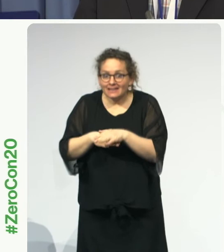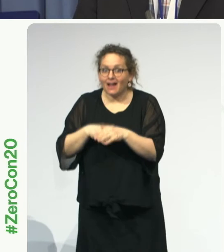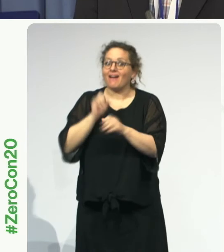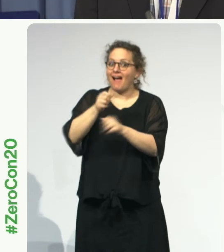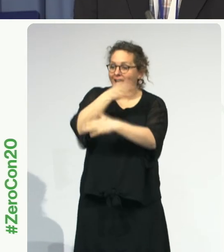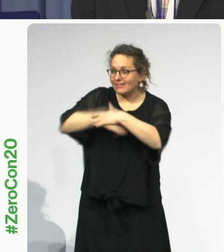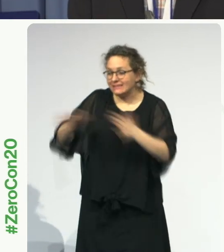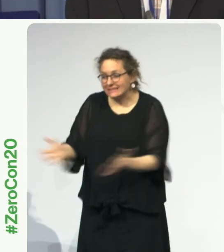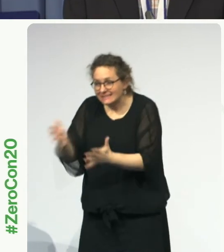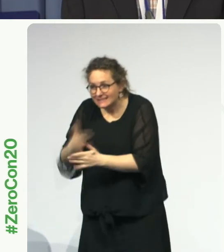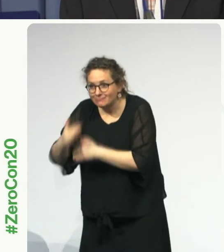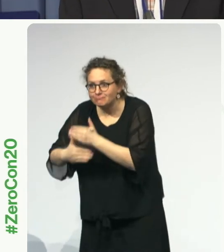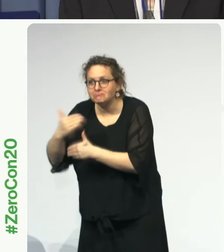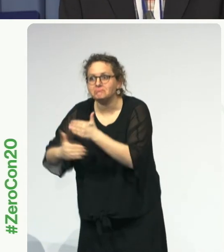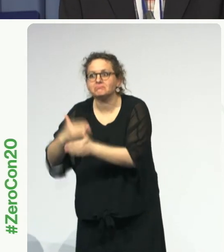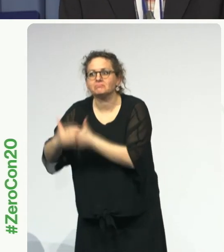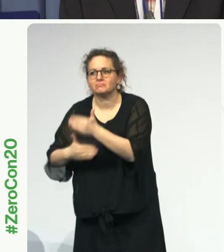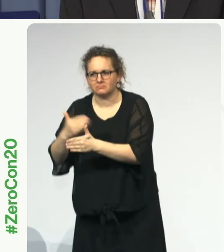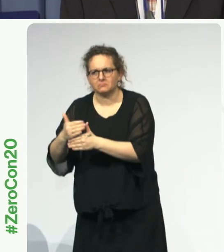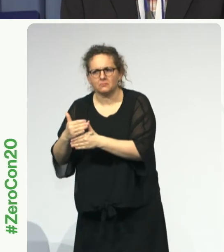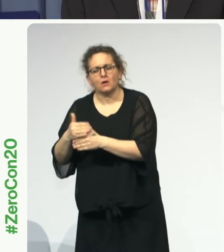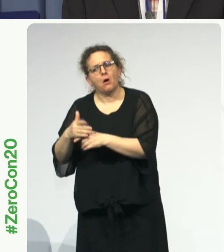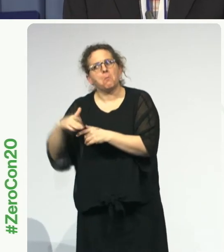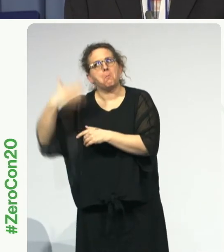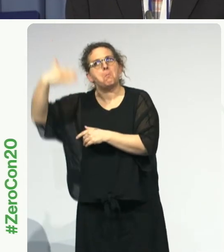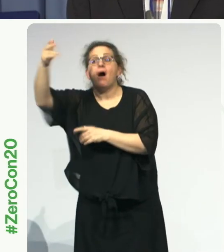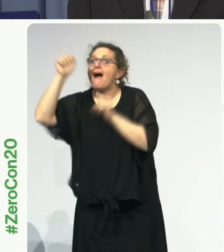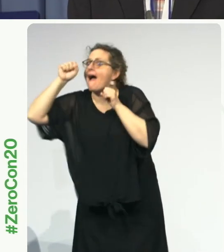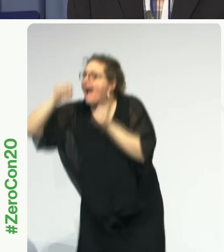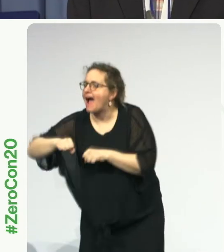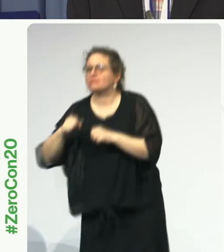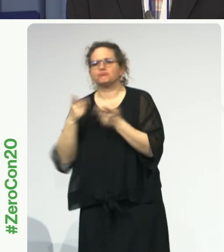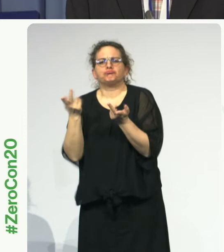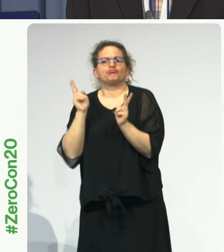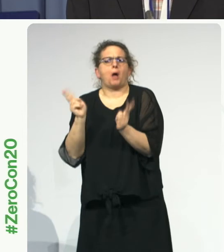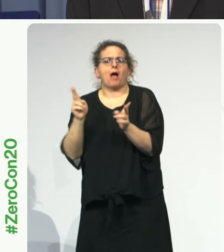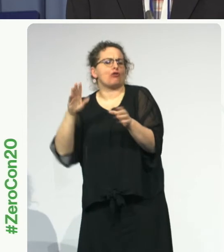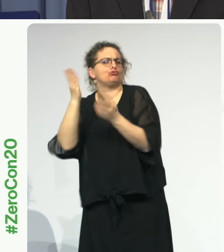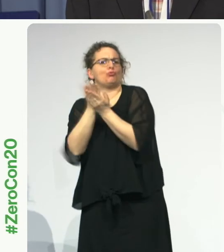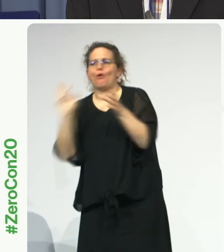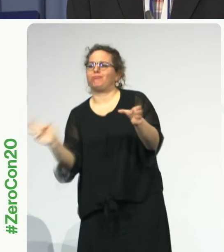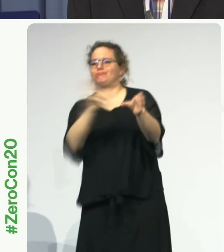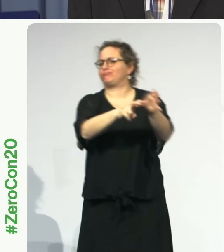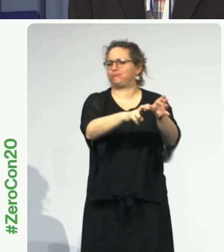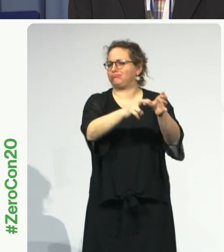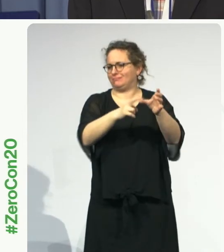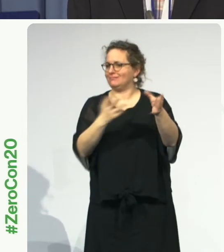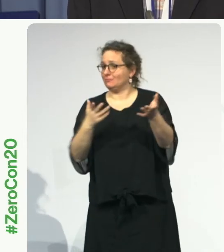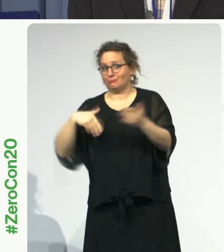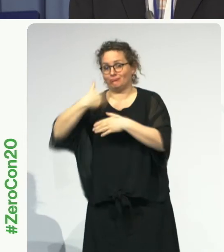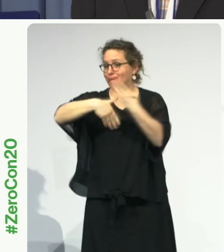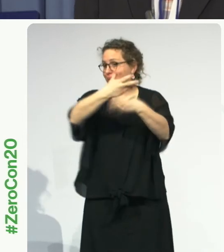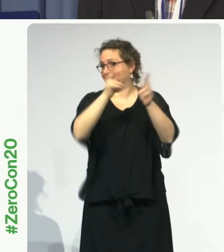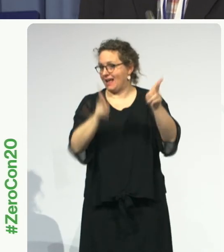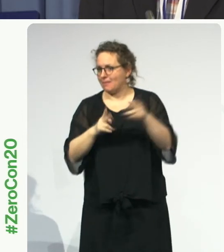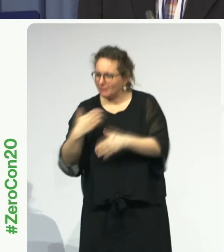For example, on this picture at the right, you can see a little boy walking with crutches. His name is Jamba. When